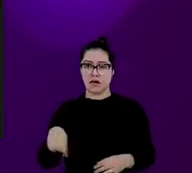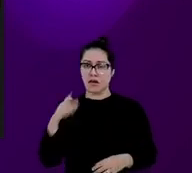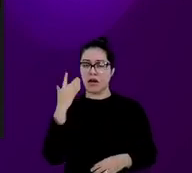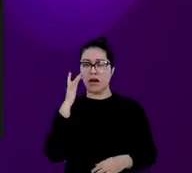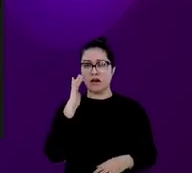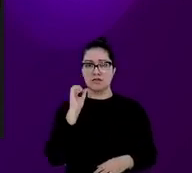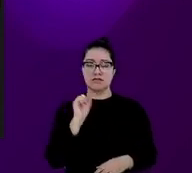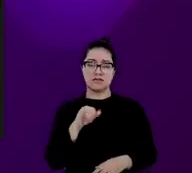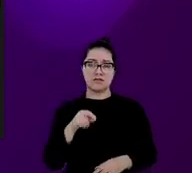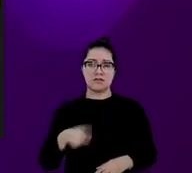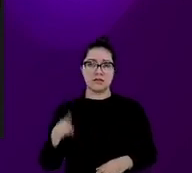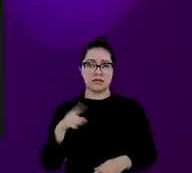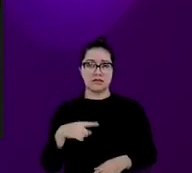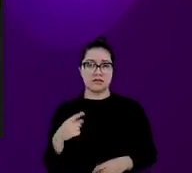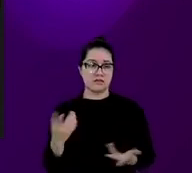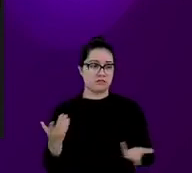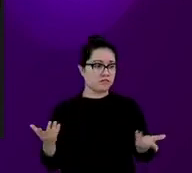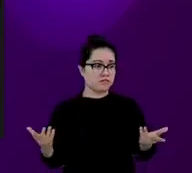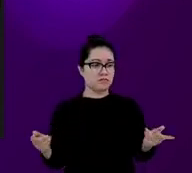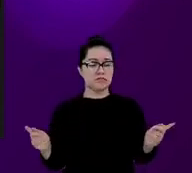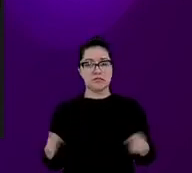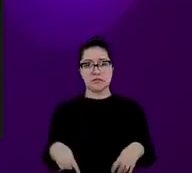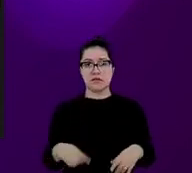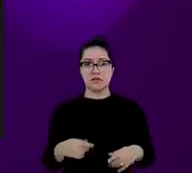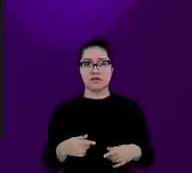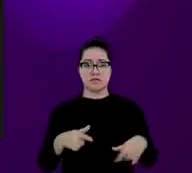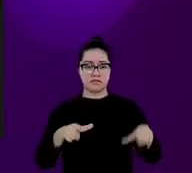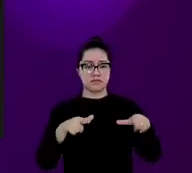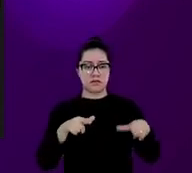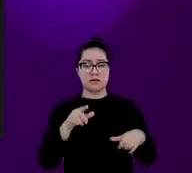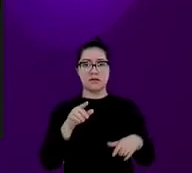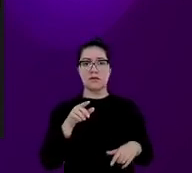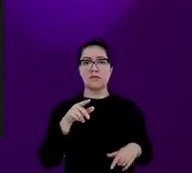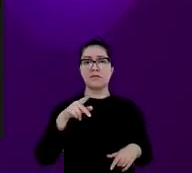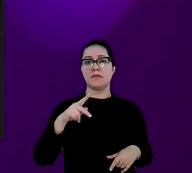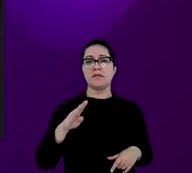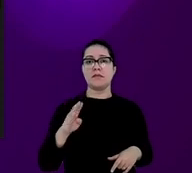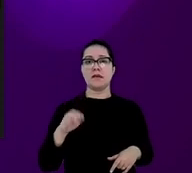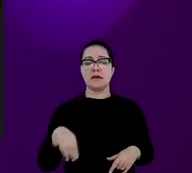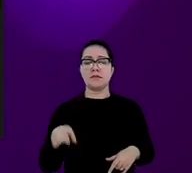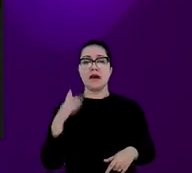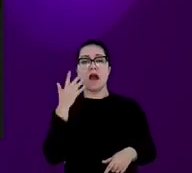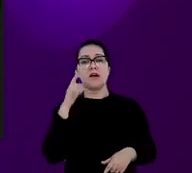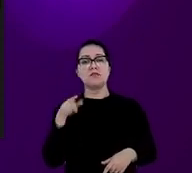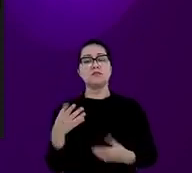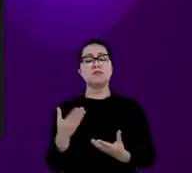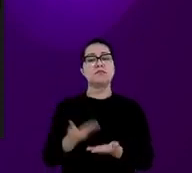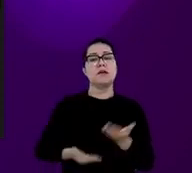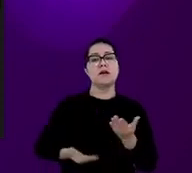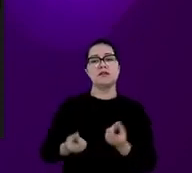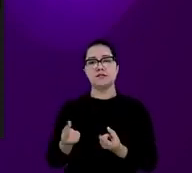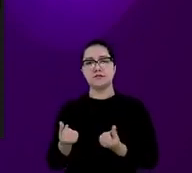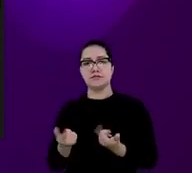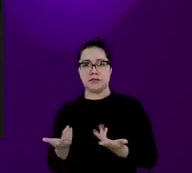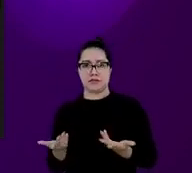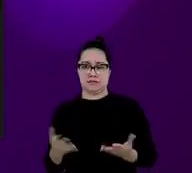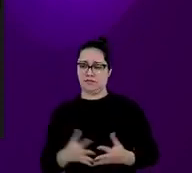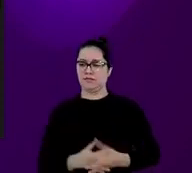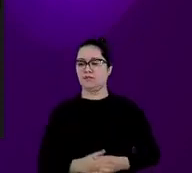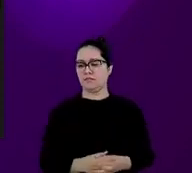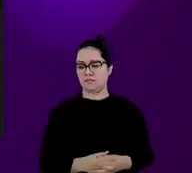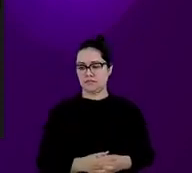photobiomodulation device. Are they going to sell it to the physicians? Are they going to rent it to them? Are they going to charge